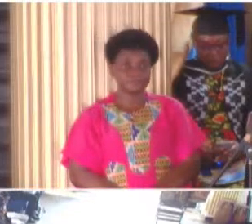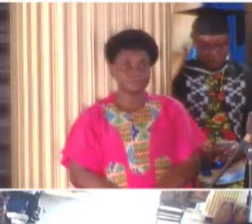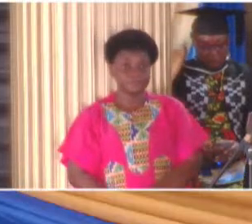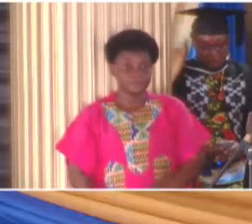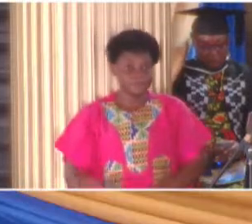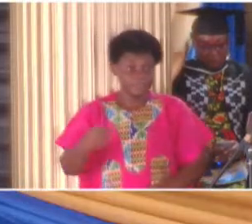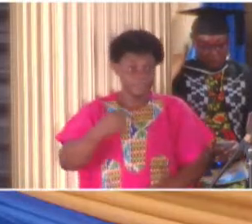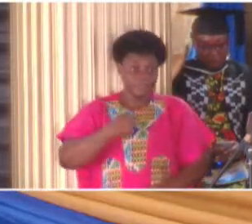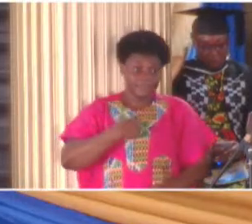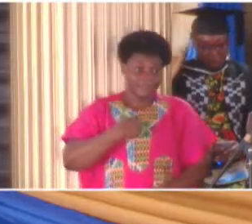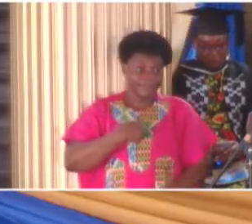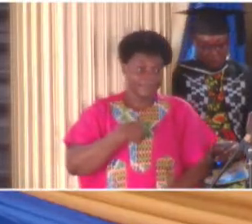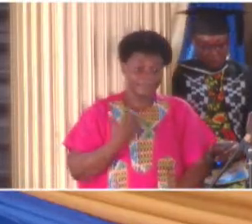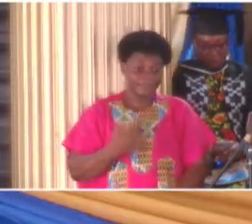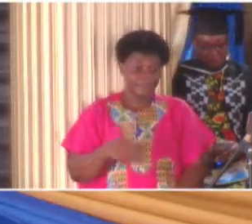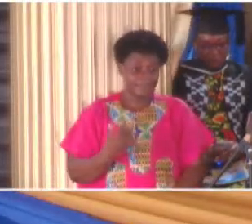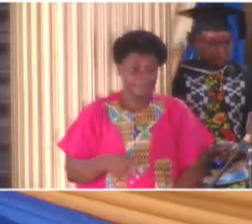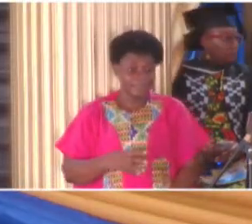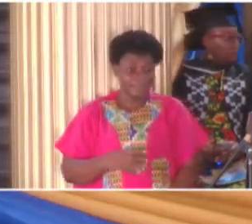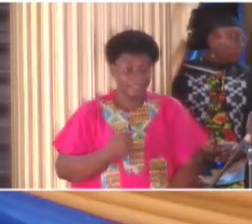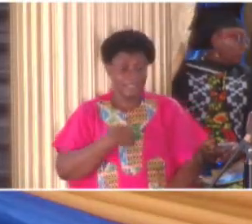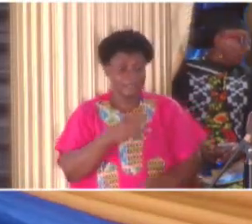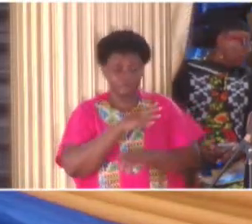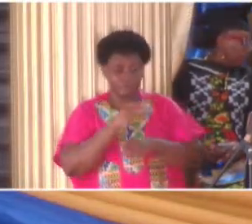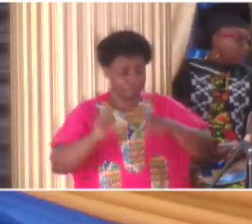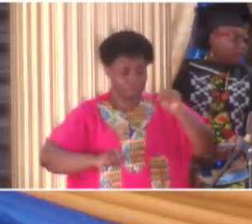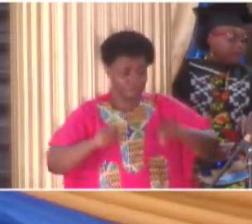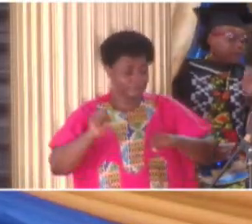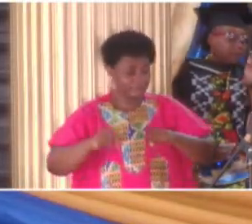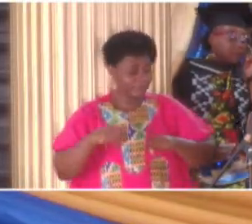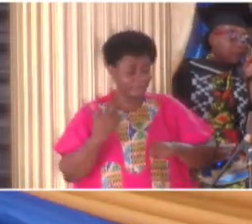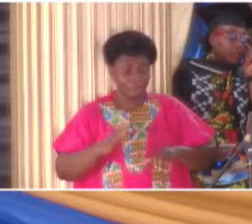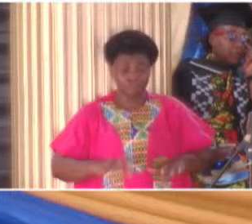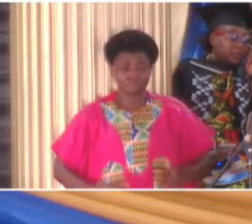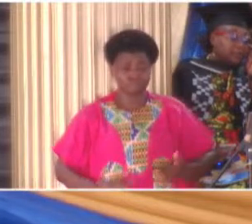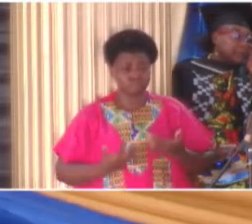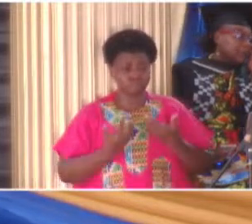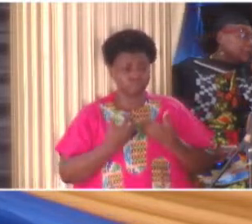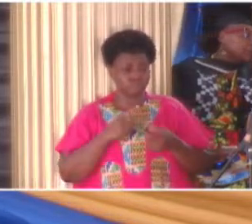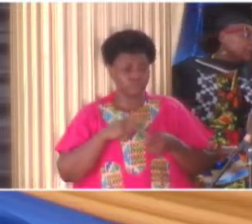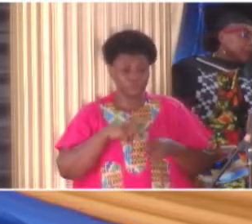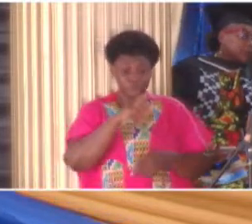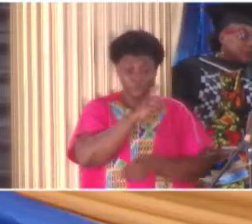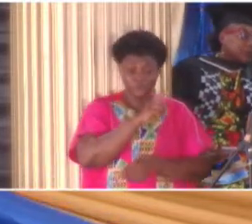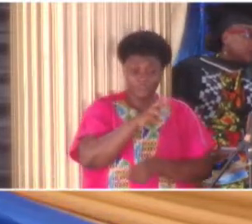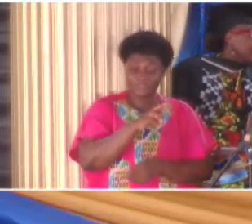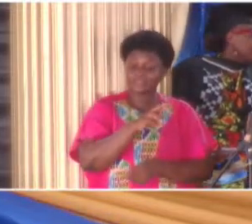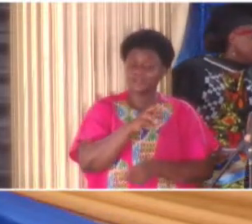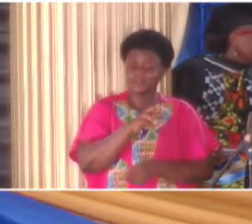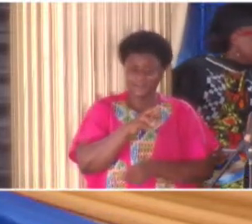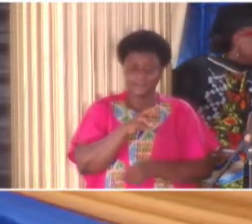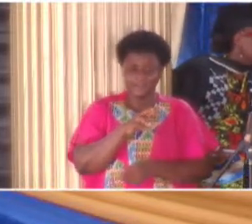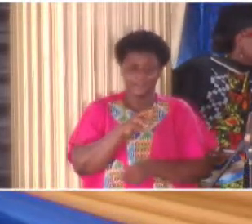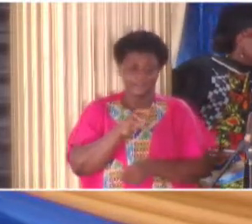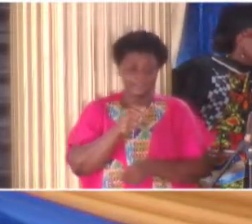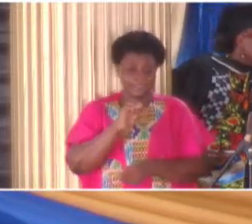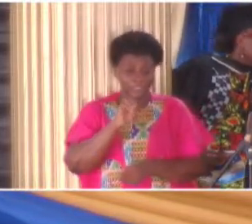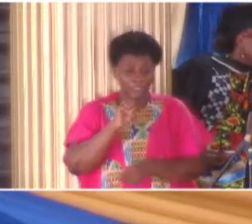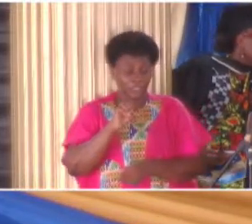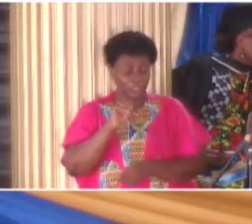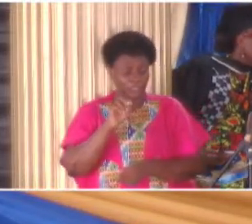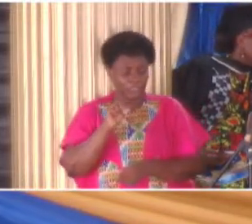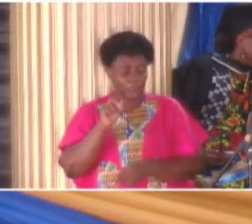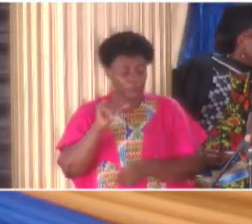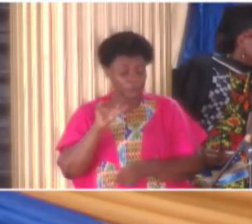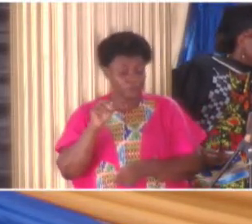I certainly have no doubts that we have been inspired by Dr. Pepene's address, and the nuggets shared